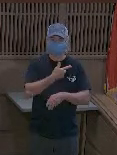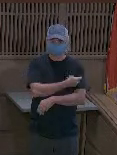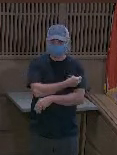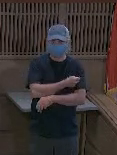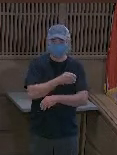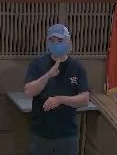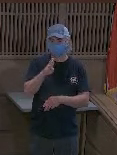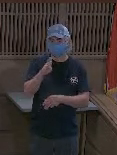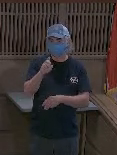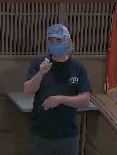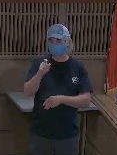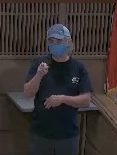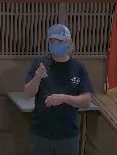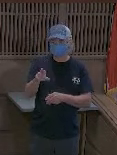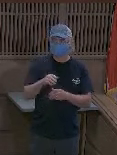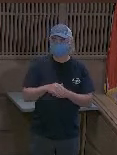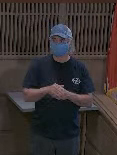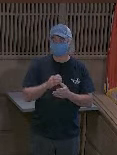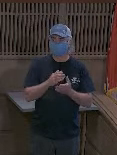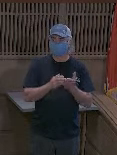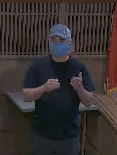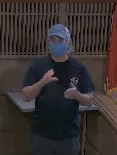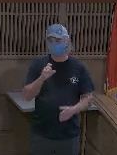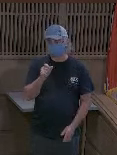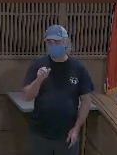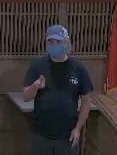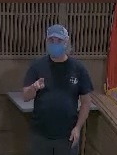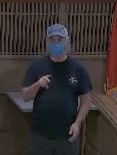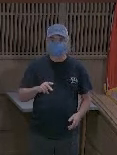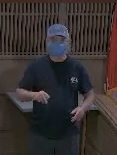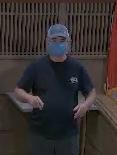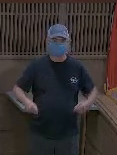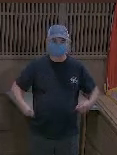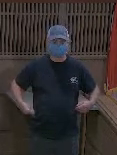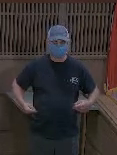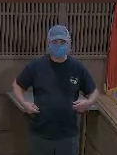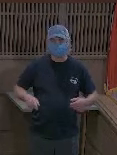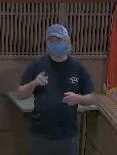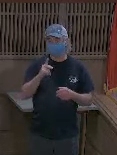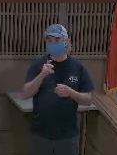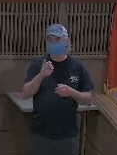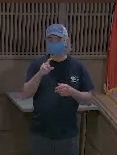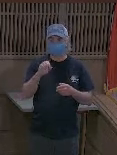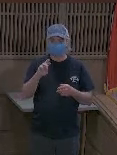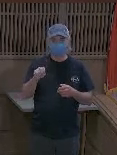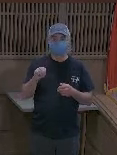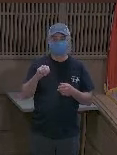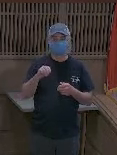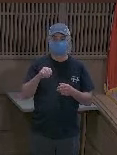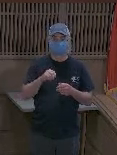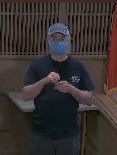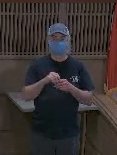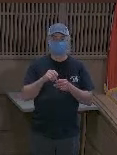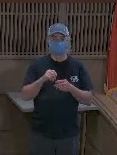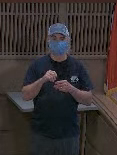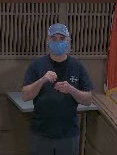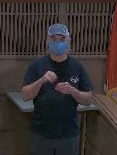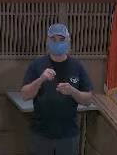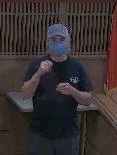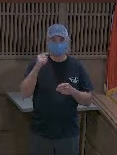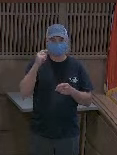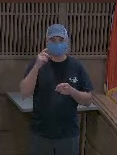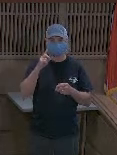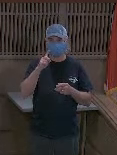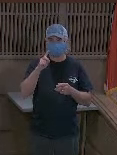now, someone with cancer, chronic kidney disease, chronic liver disease, chronic lung diseases, dementia or